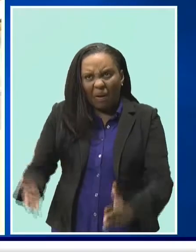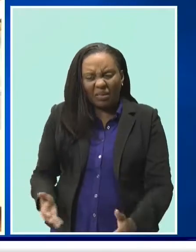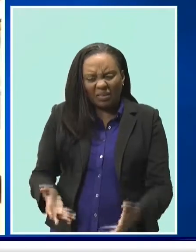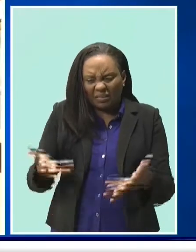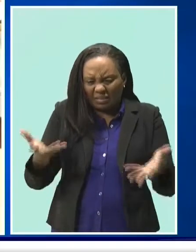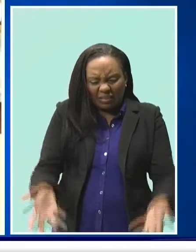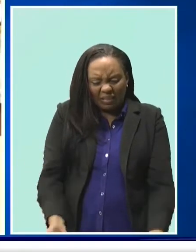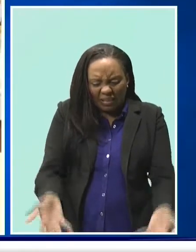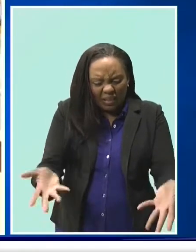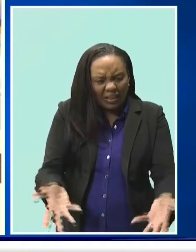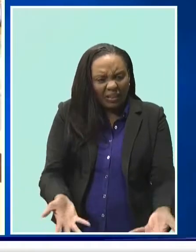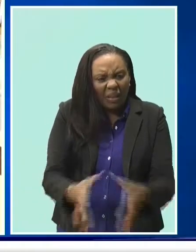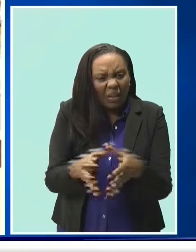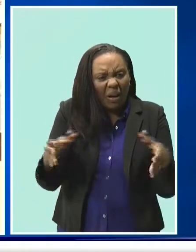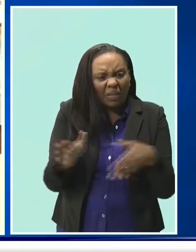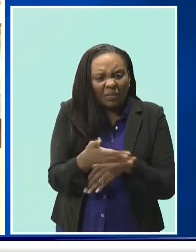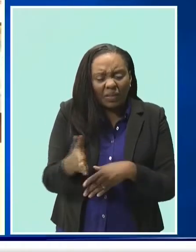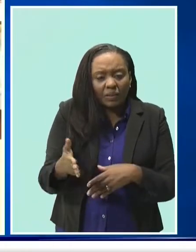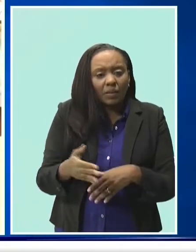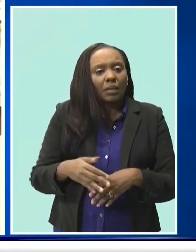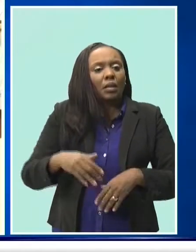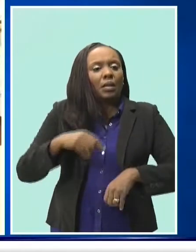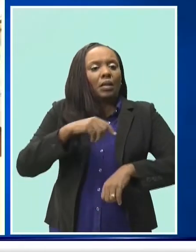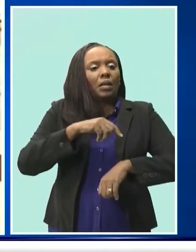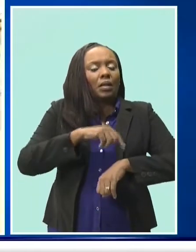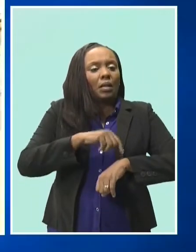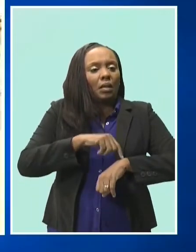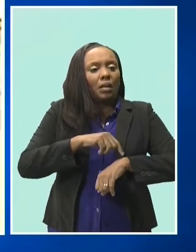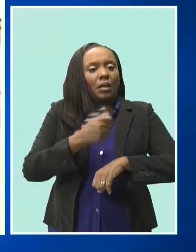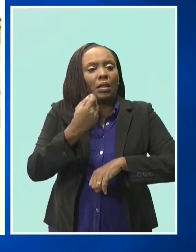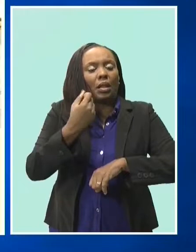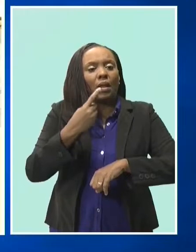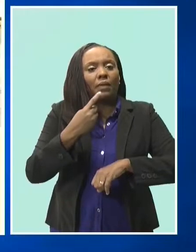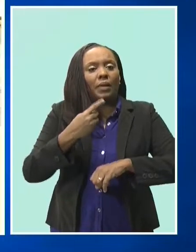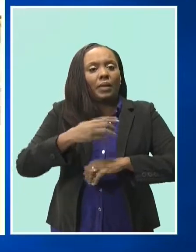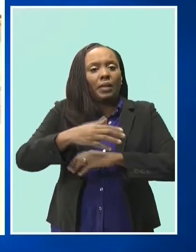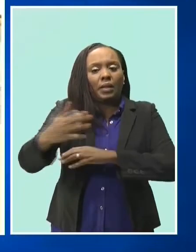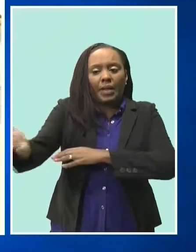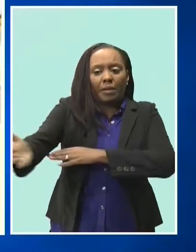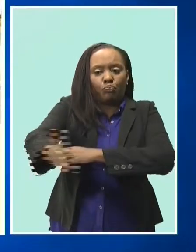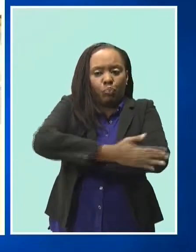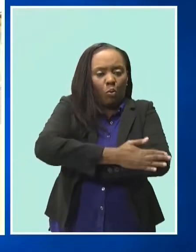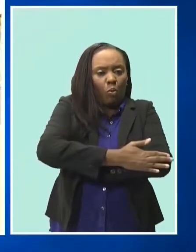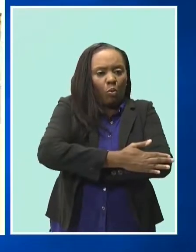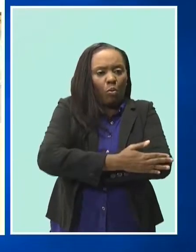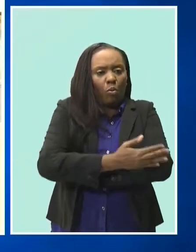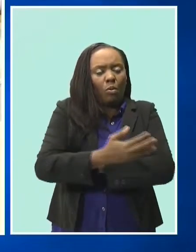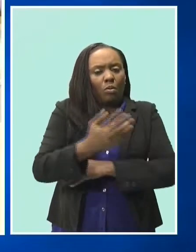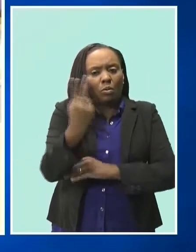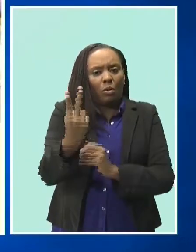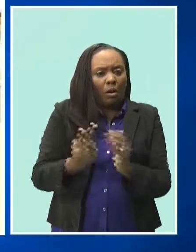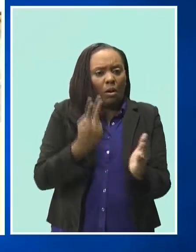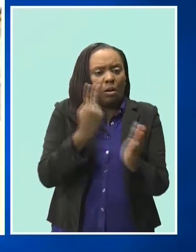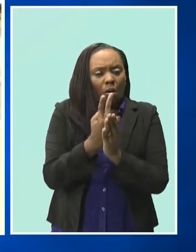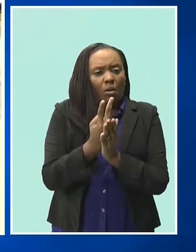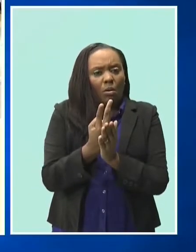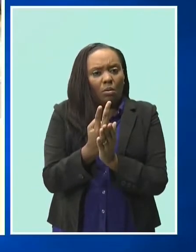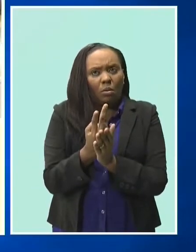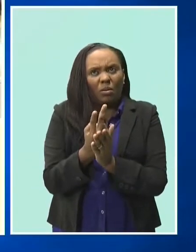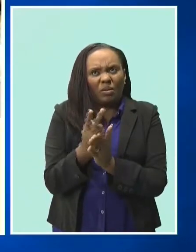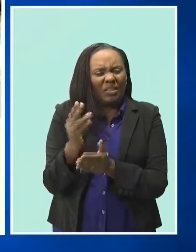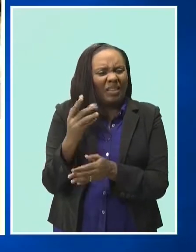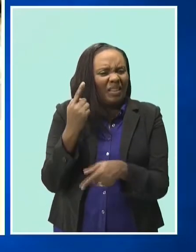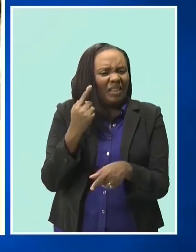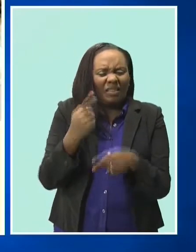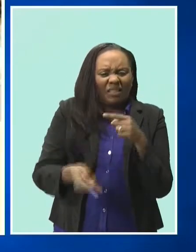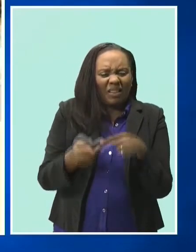And the gate shutting for 2 hours. And when they shut for 2 hours, fish is nothing that could